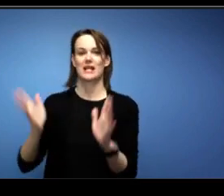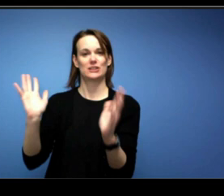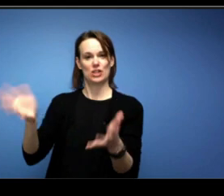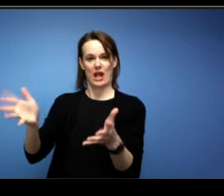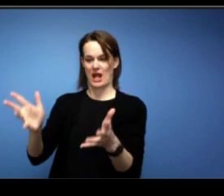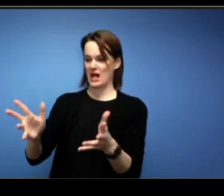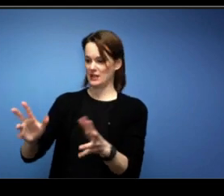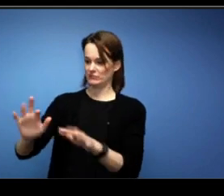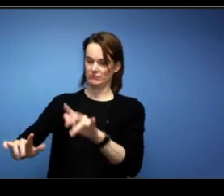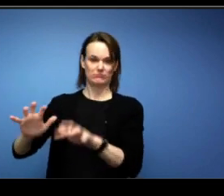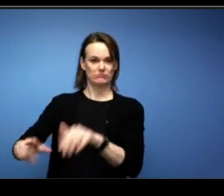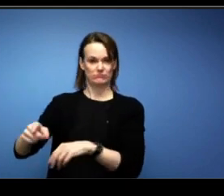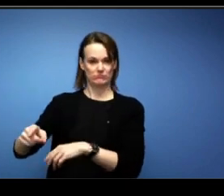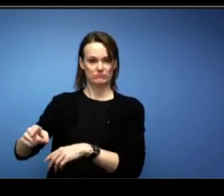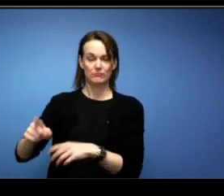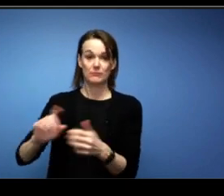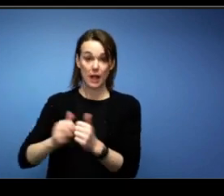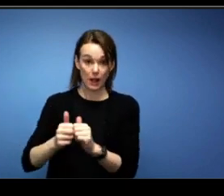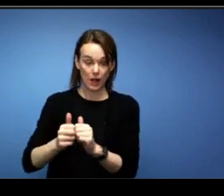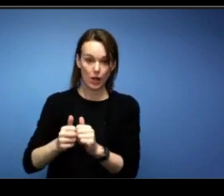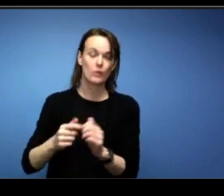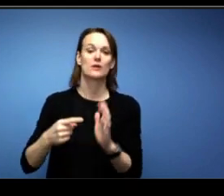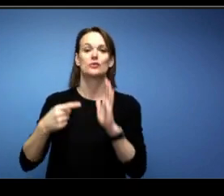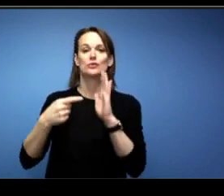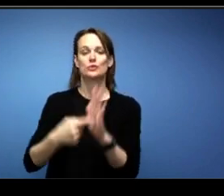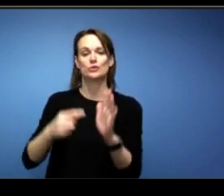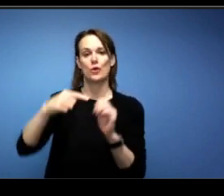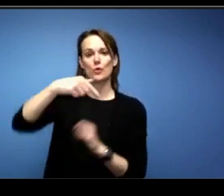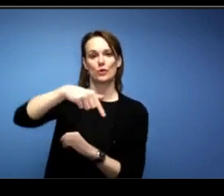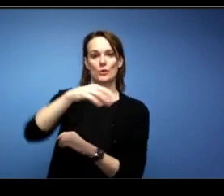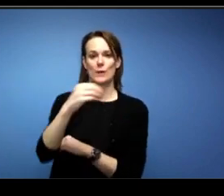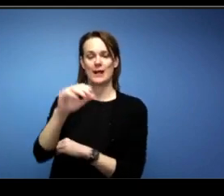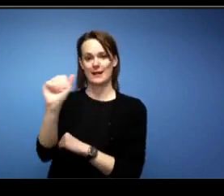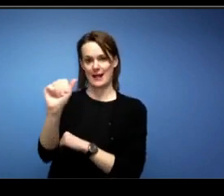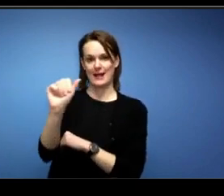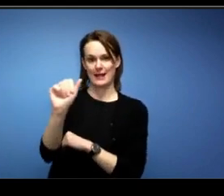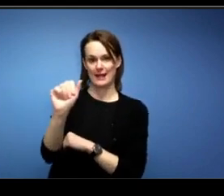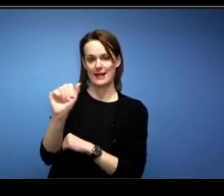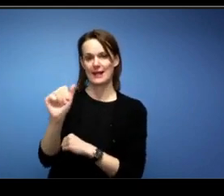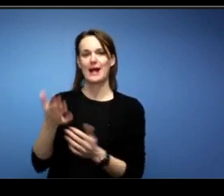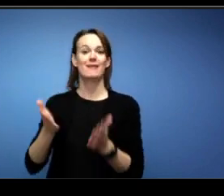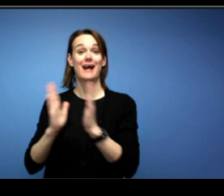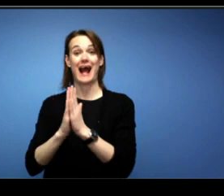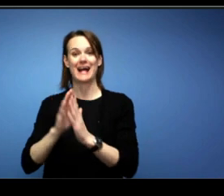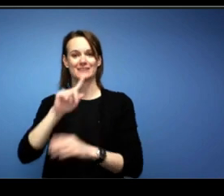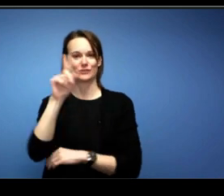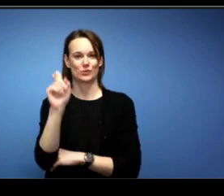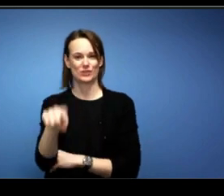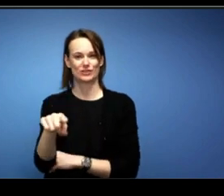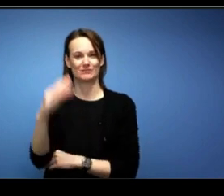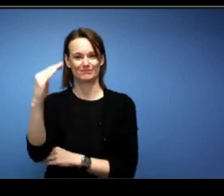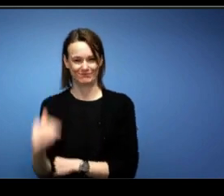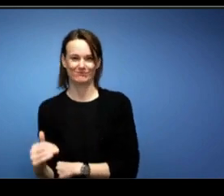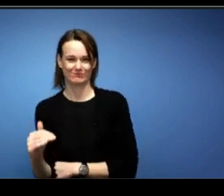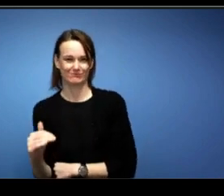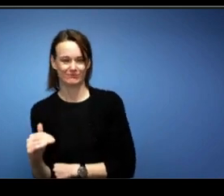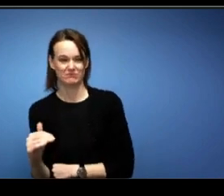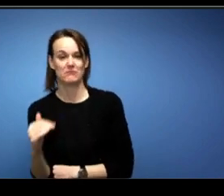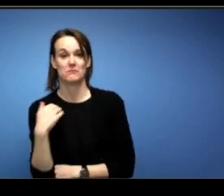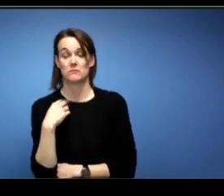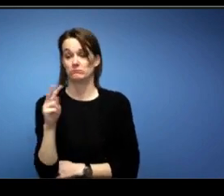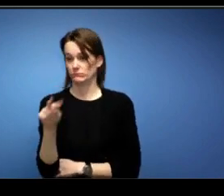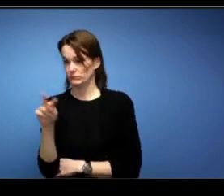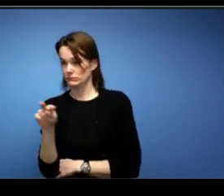moderated question and answer. Simply click Show Question and Answer at the top of your screen and then click Ask a Question at the bottom.